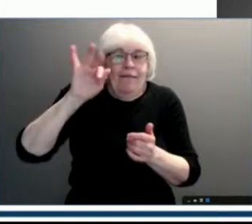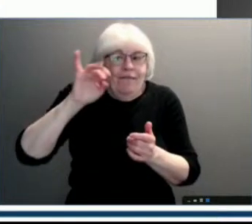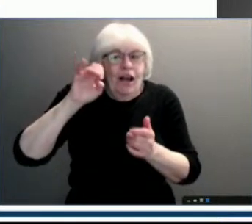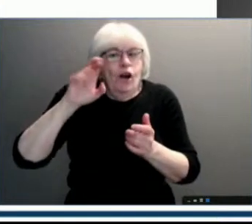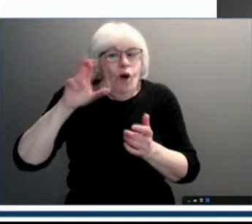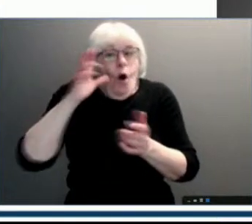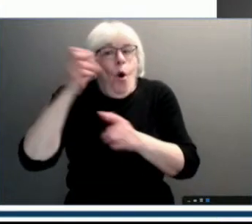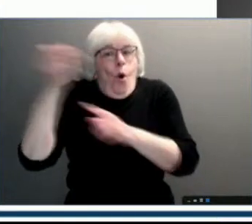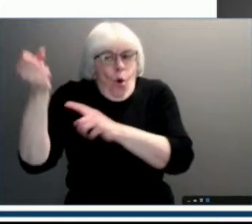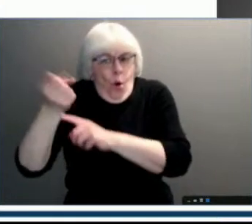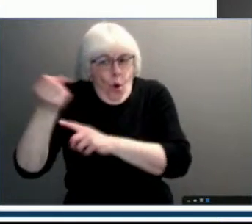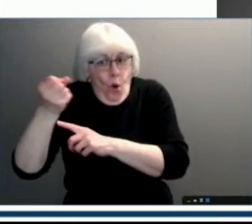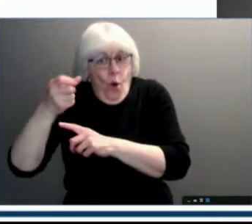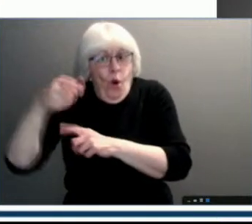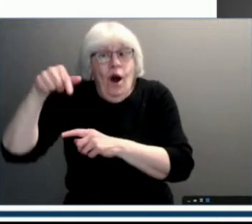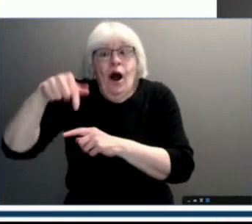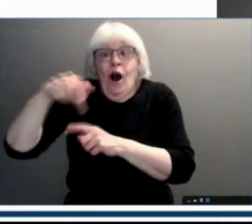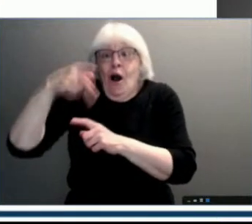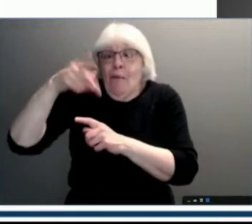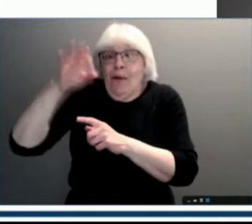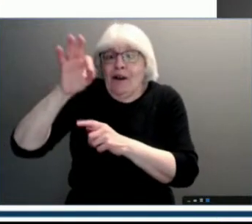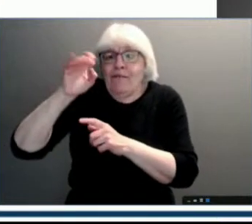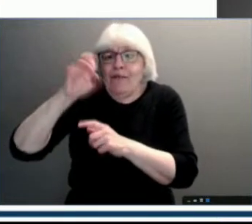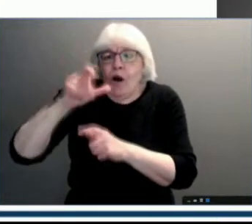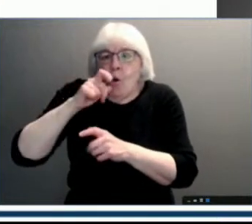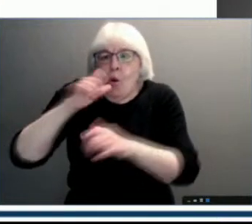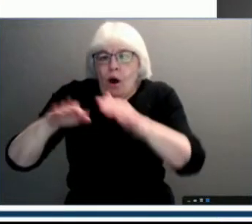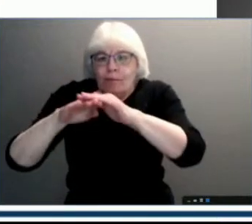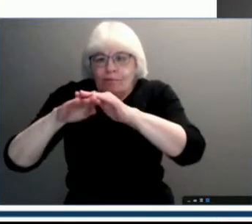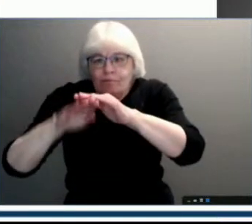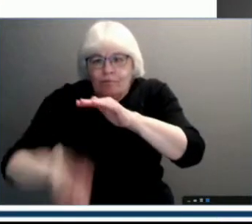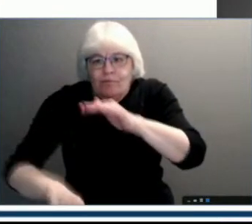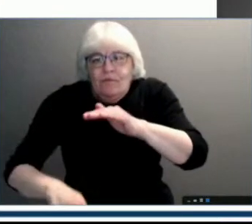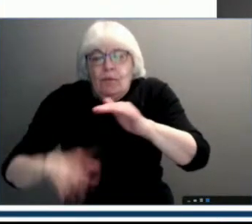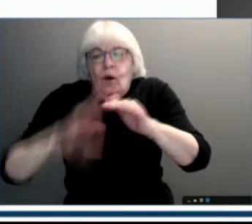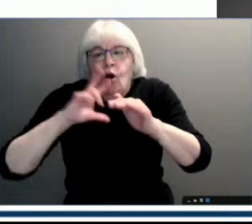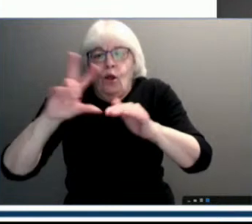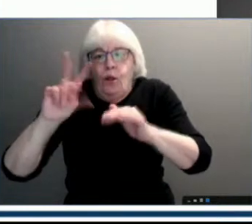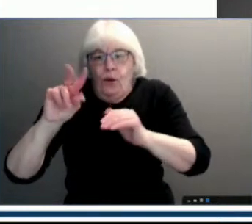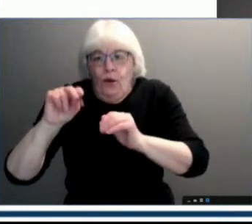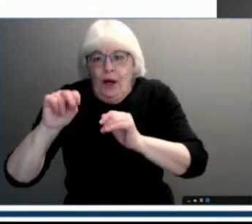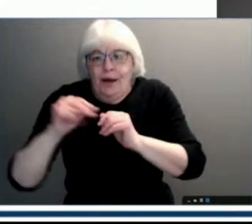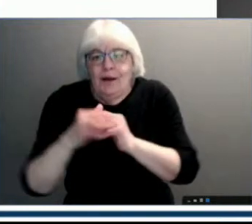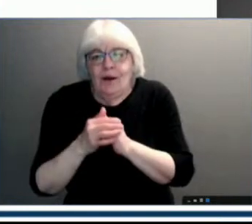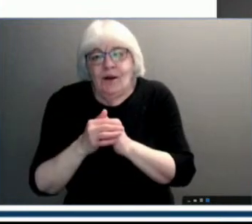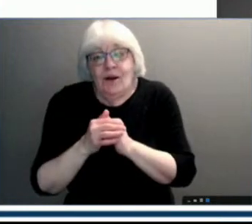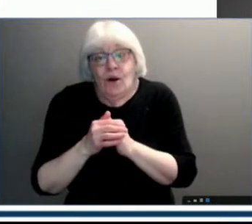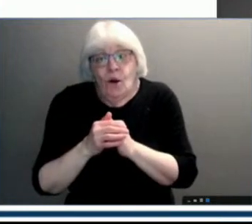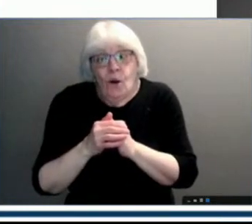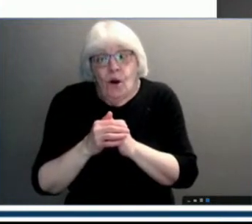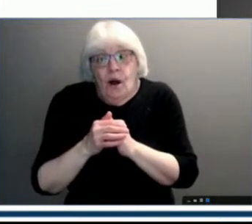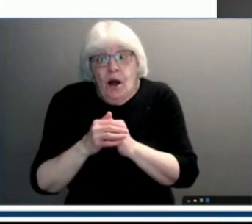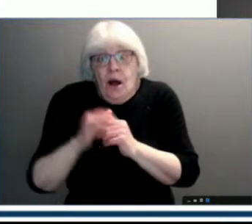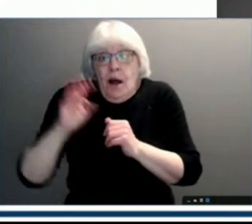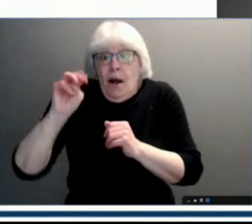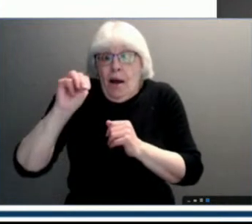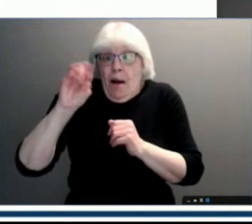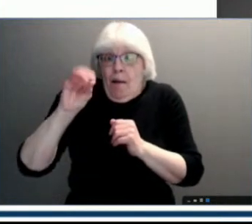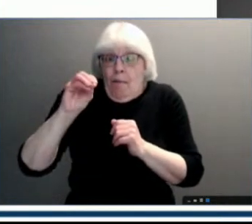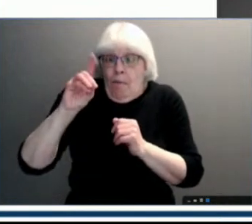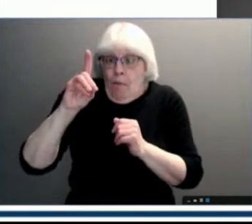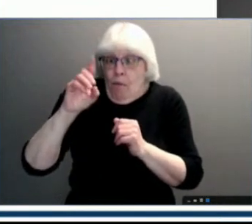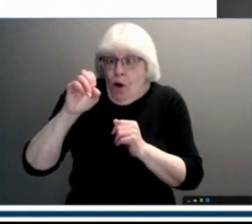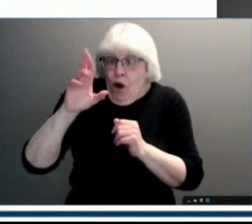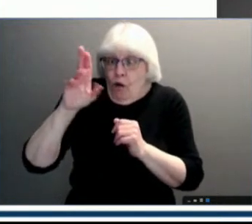people under 30, because while it's still rare, we know that Moderna vaccine has a somewhat higher risk